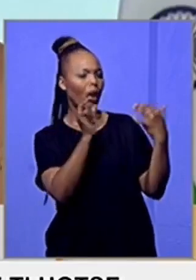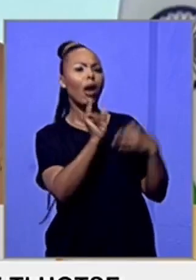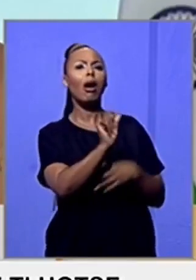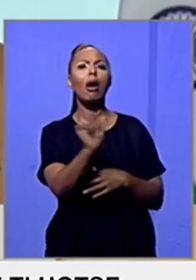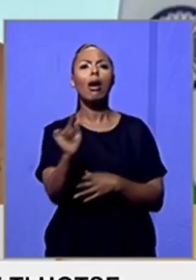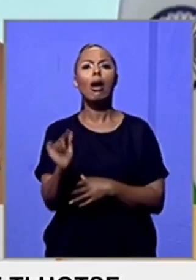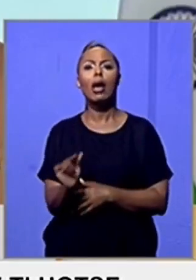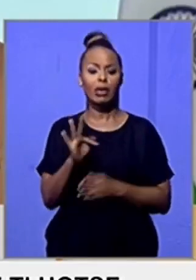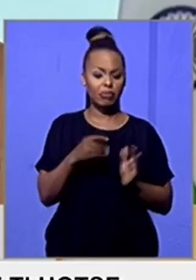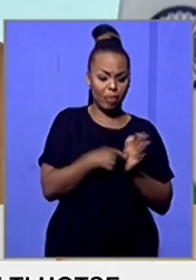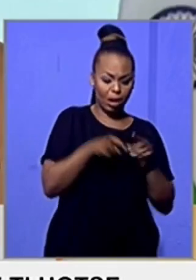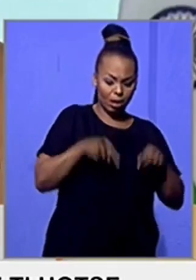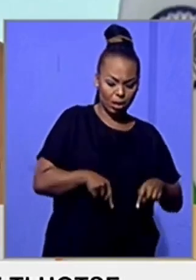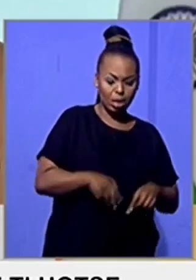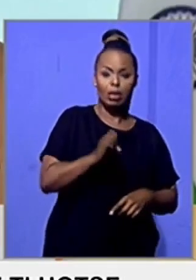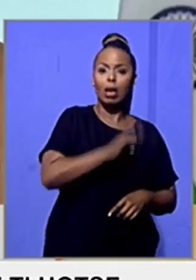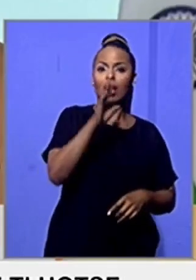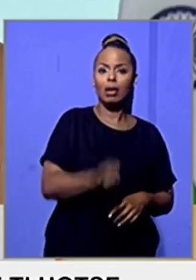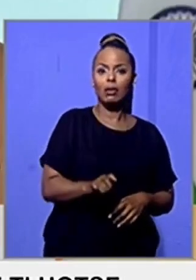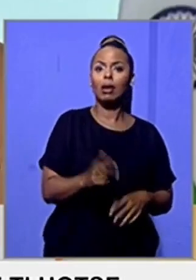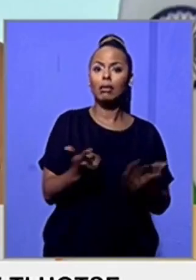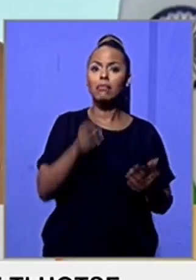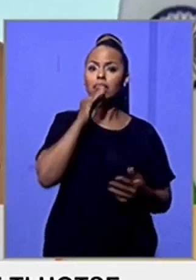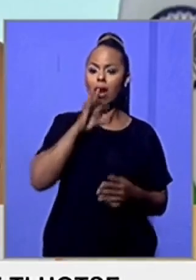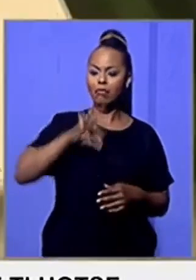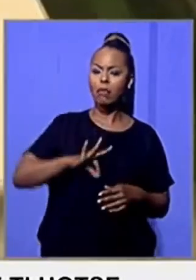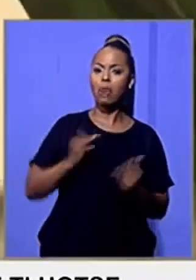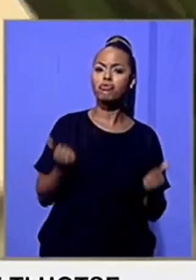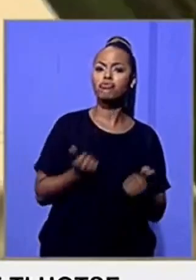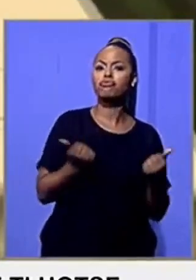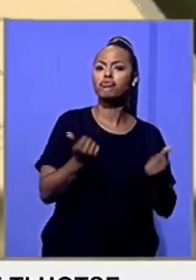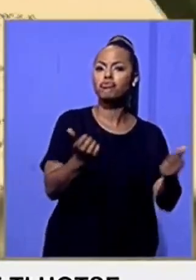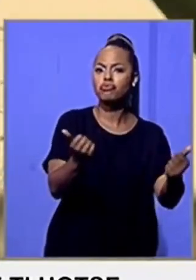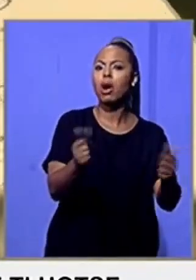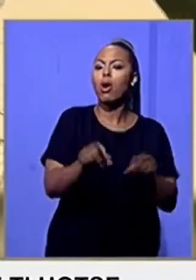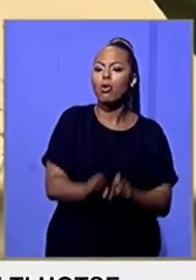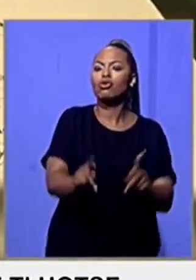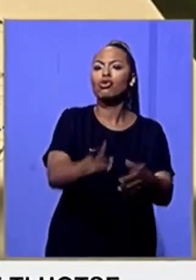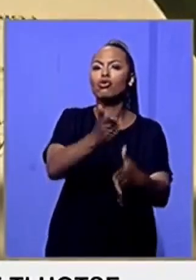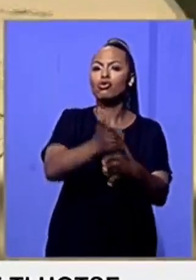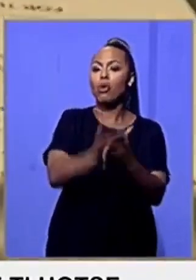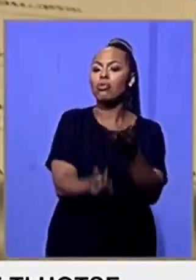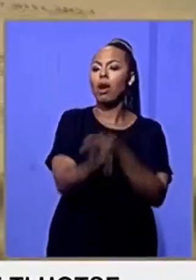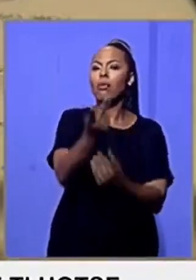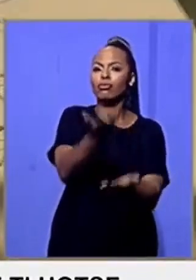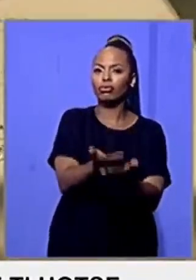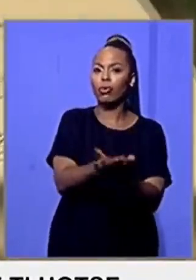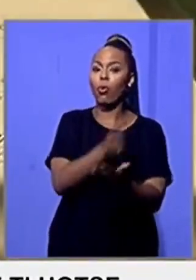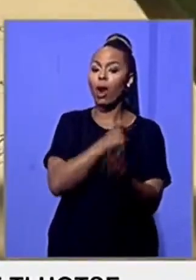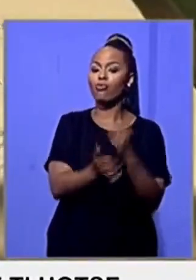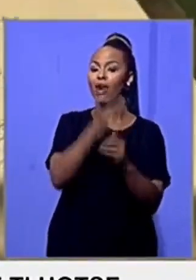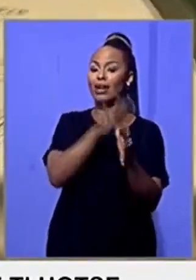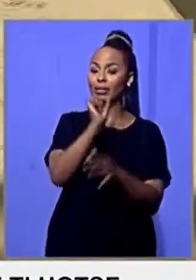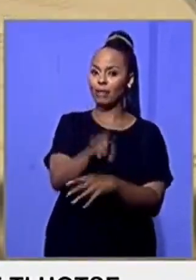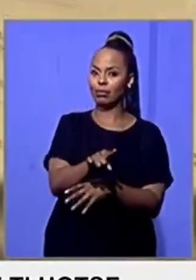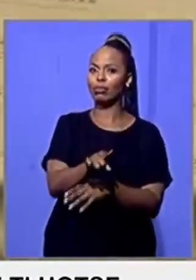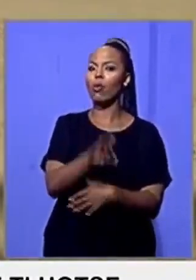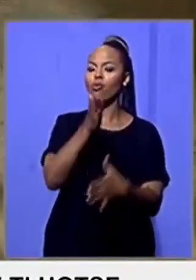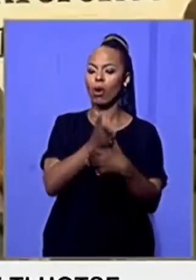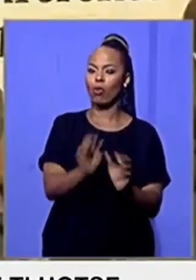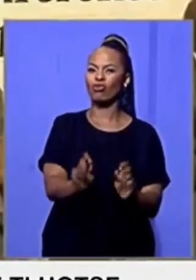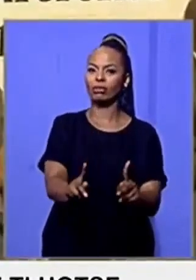ba reka mo go rena go ra re kgona go sola meshumo mo South Africa ka gore ke yona ntse tabe go le re le yona eo.